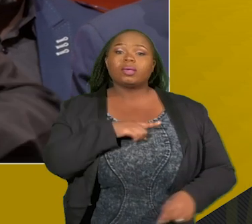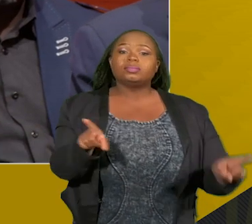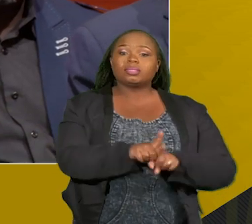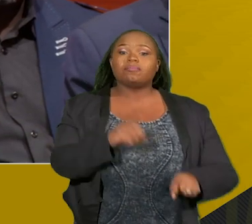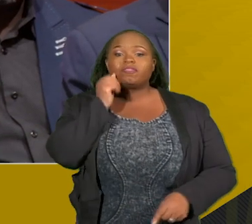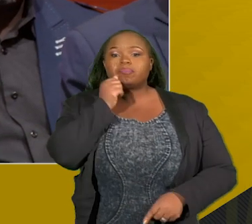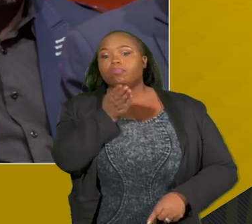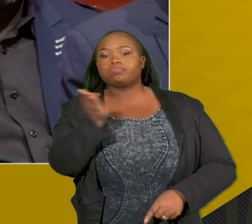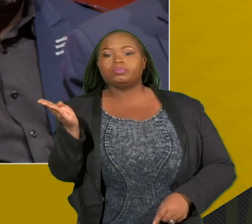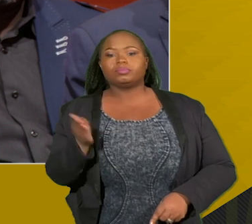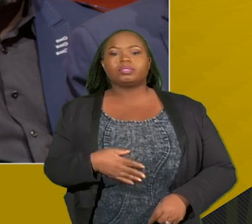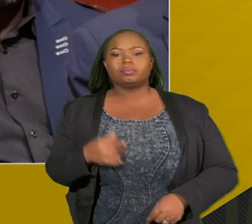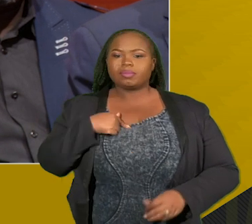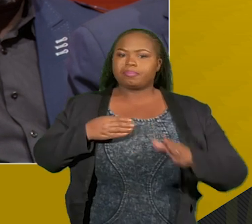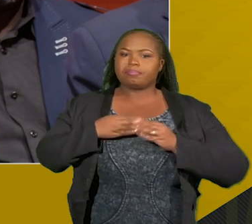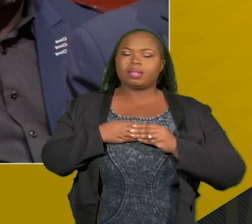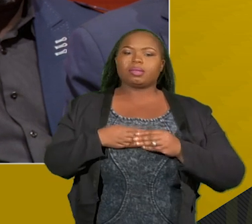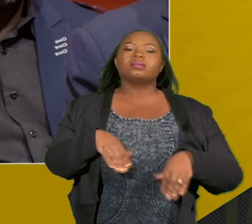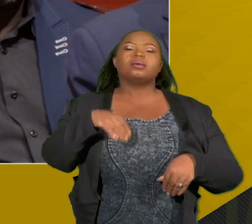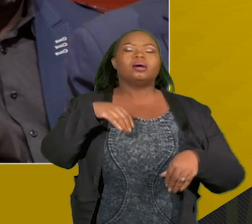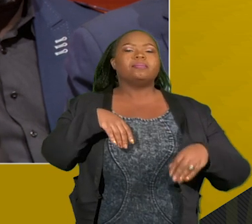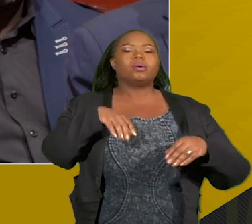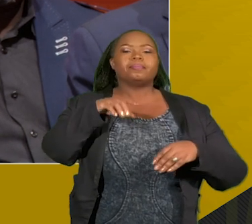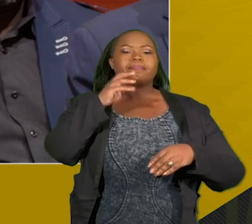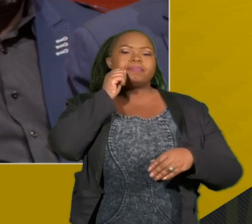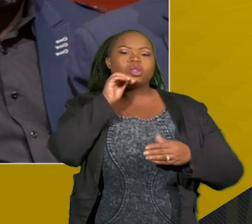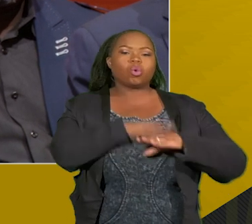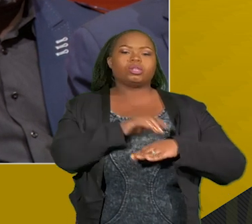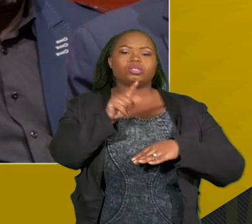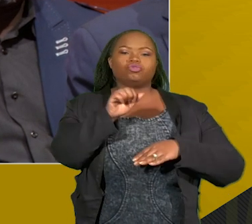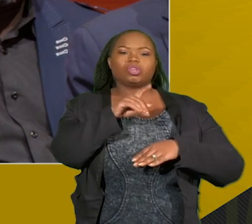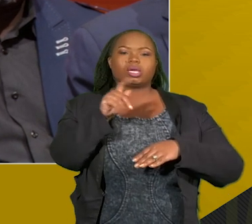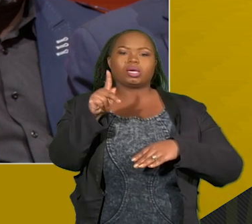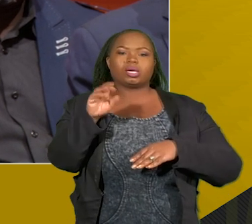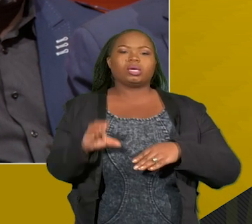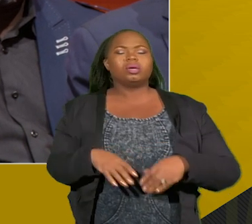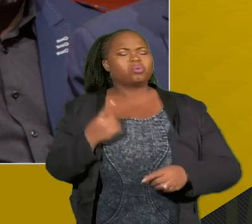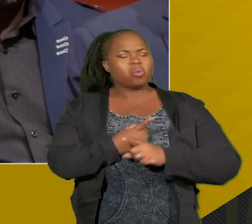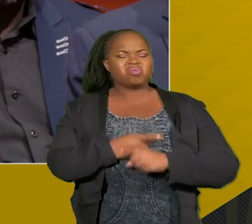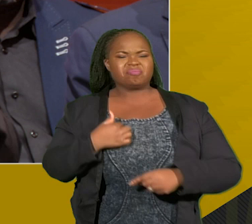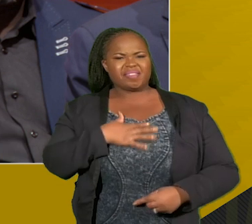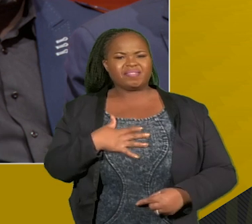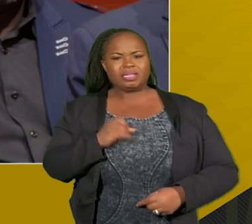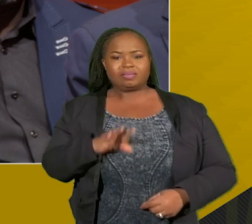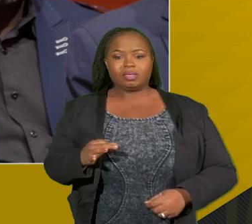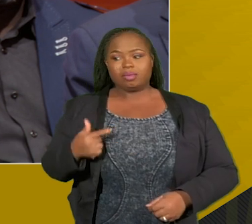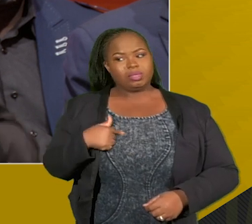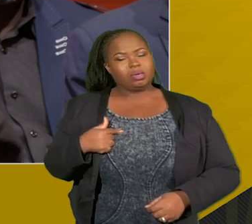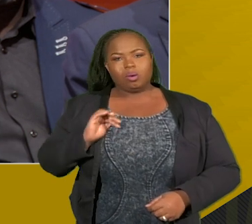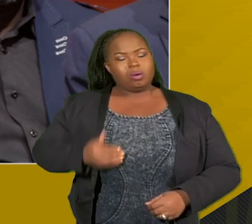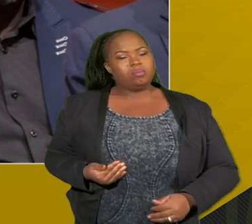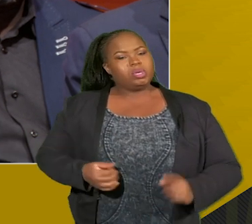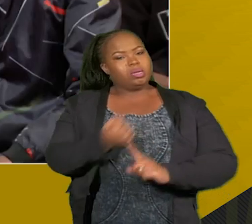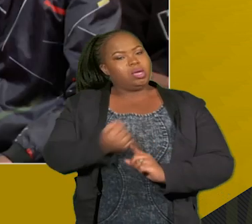sisoda, I'm attending Men on Track. I'm the member of Men on Track. Yeah. Then one day I felt Oguti as in, I think lento yami yokushabana besifazane it's